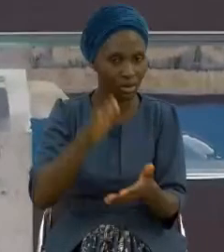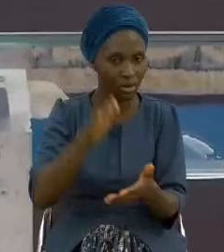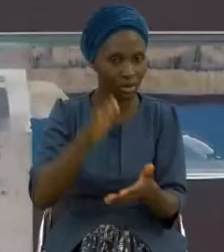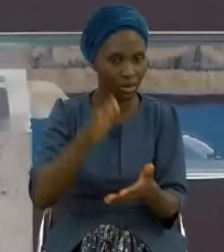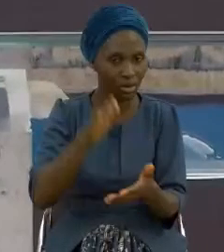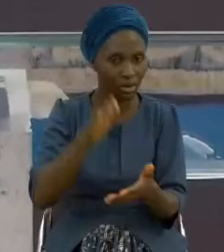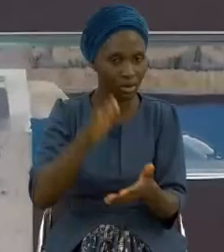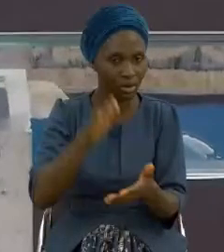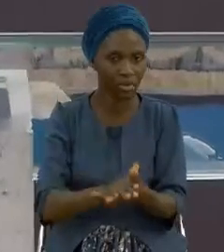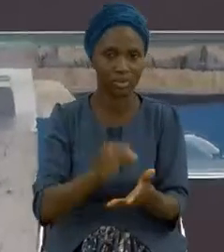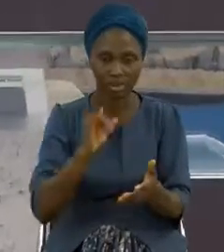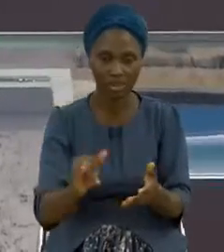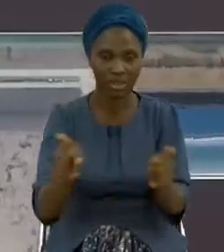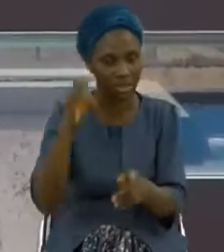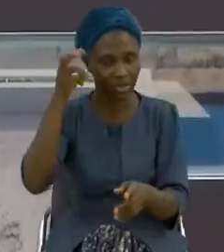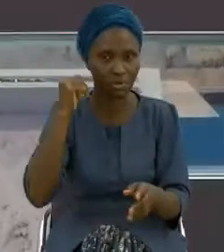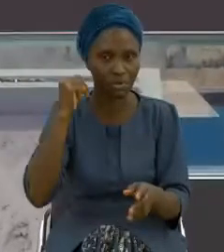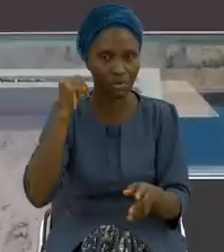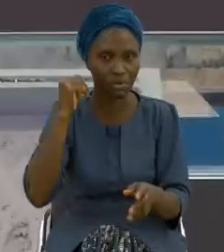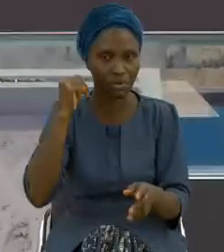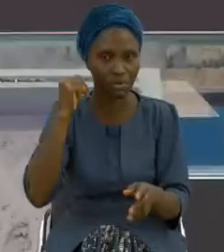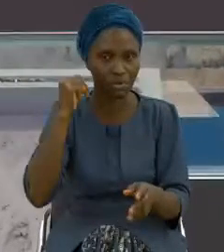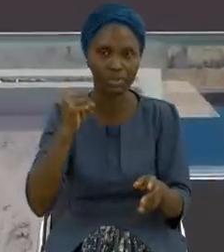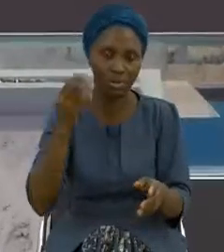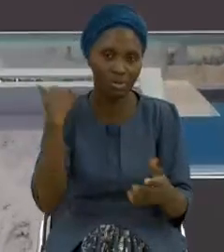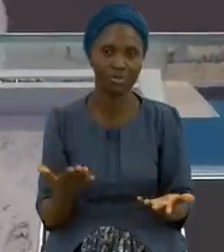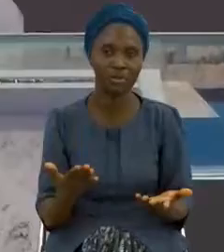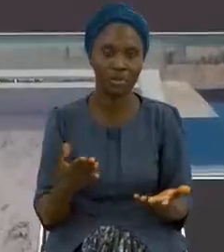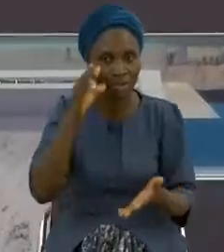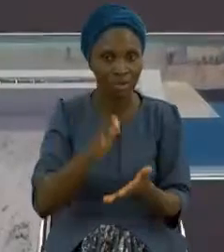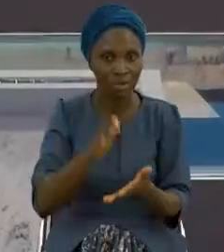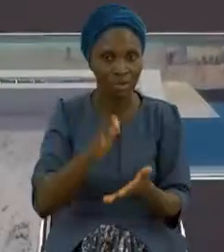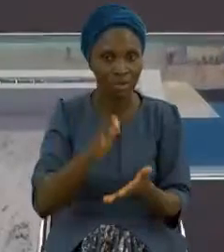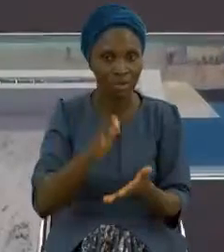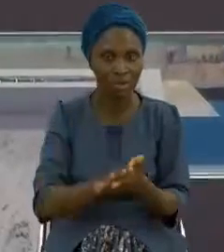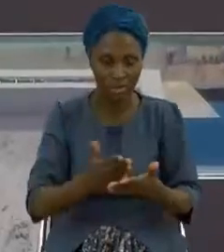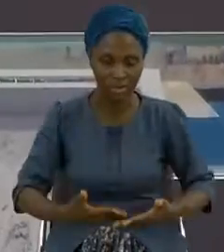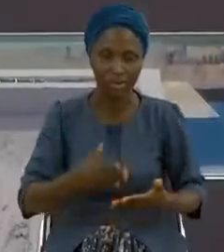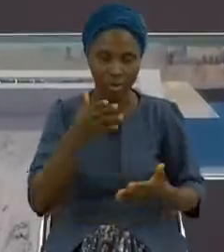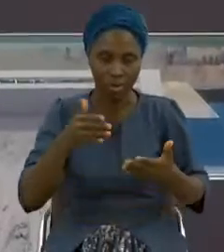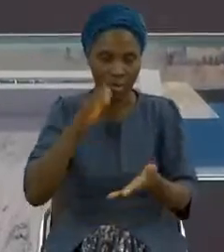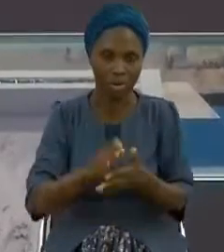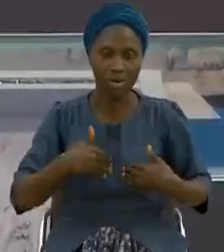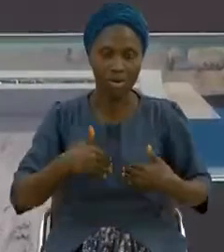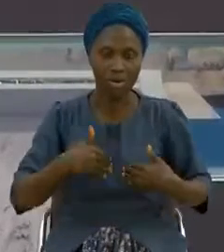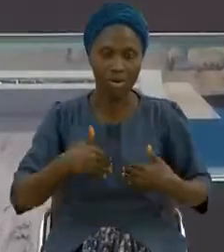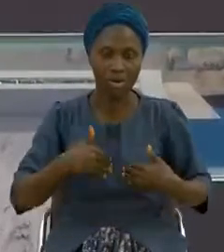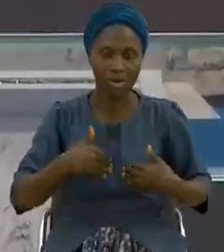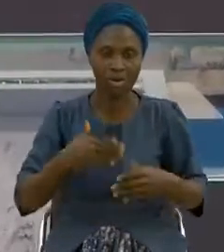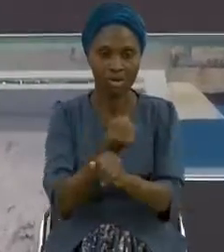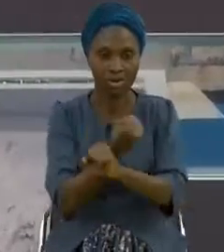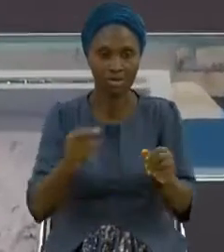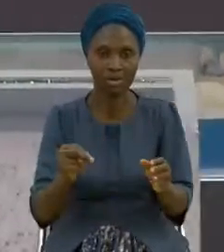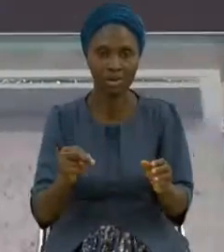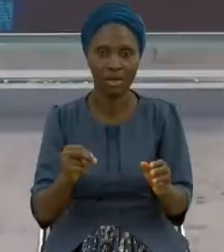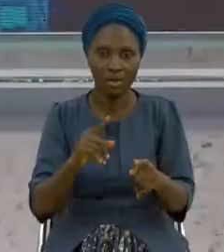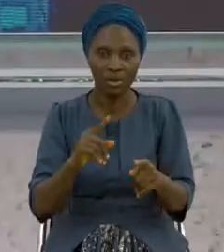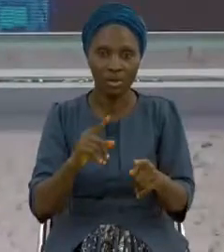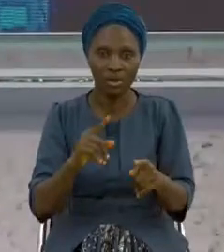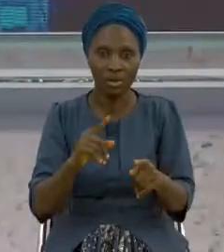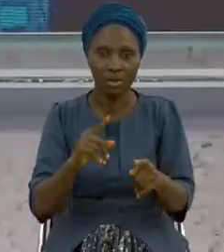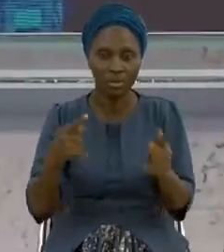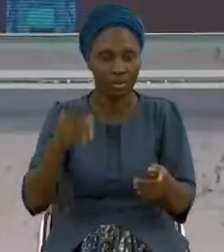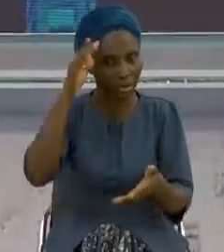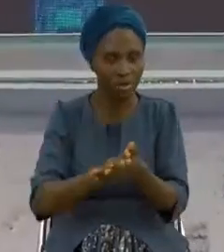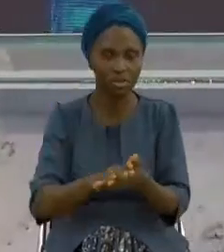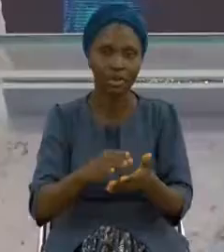moody, always fearful, always complaining. And the joy of the Lord is in the wife. What has changed